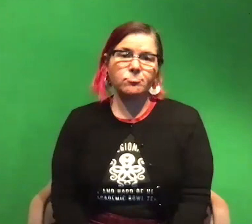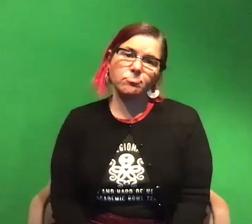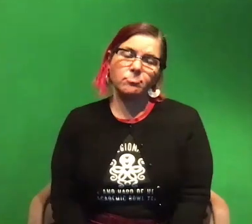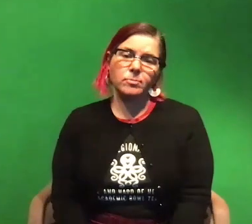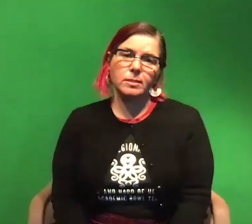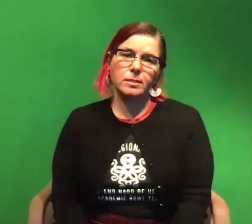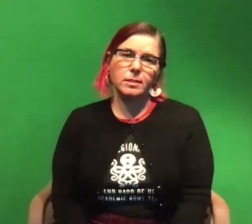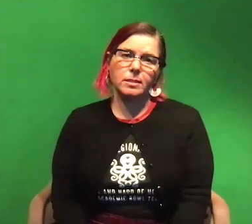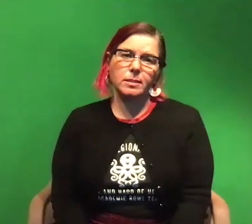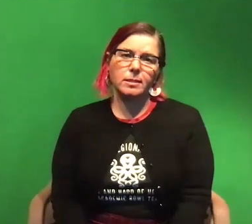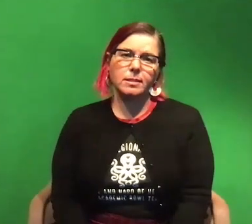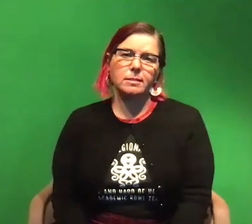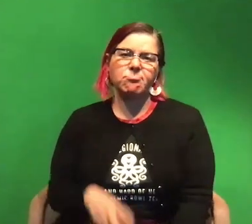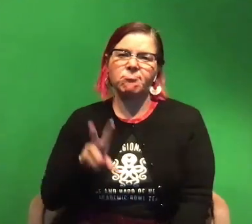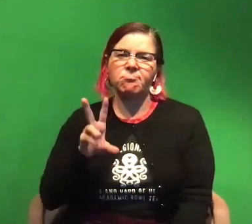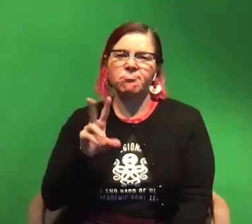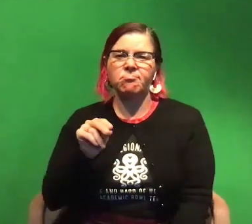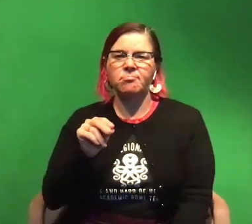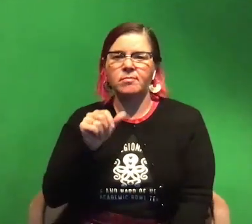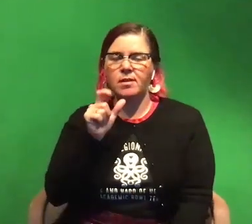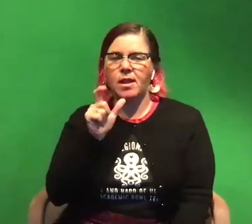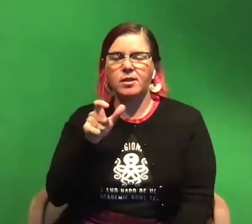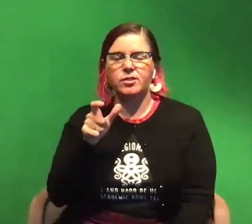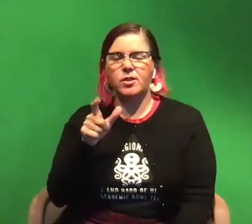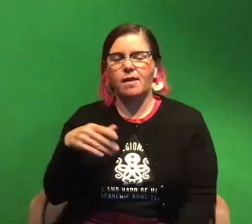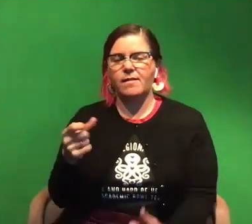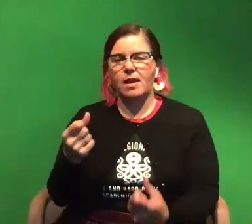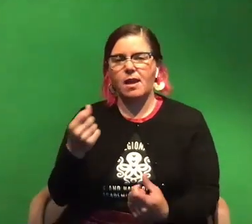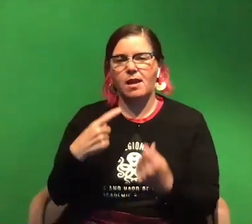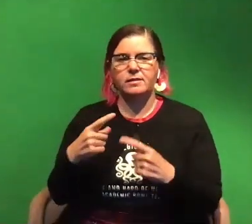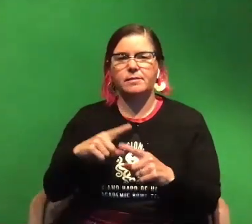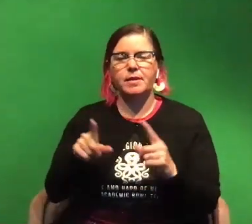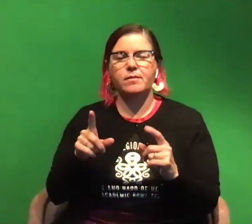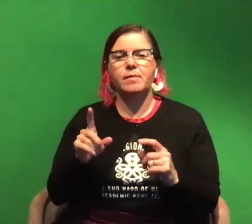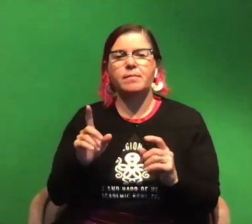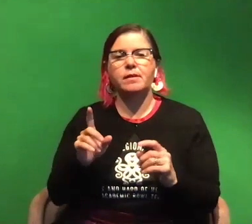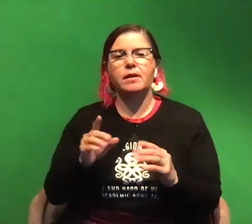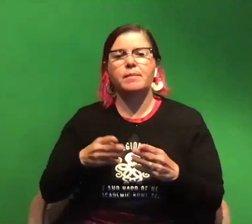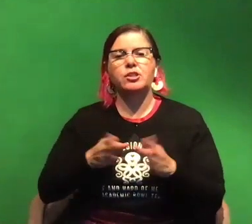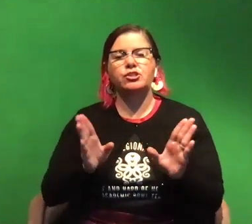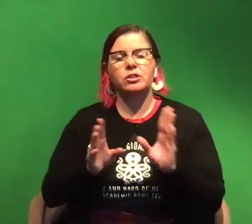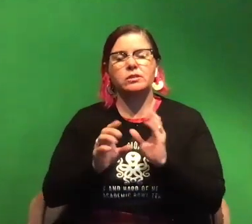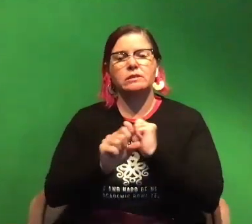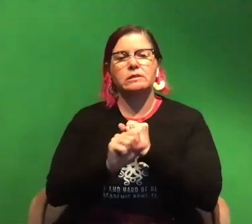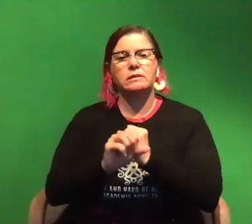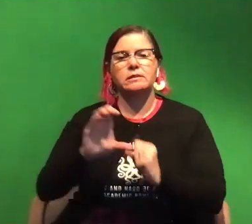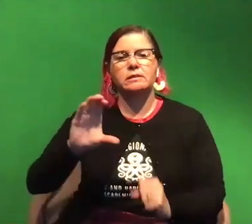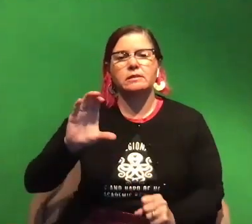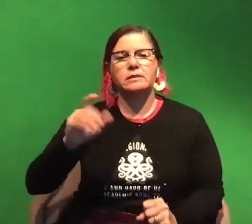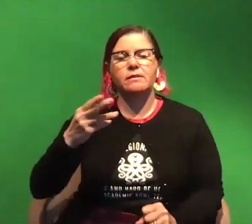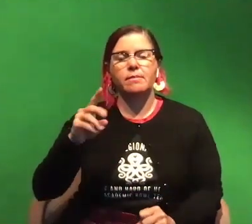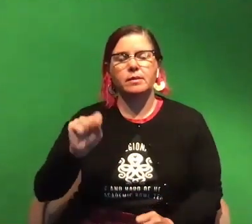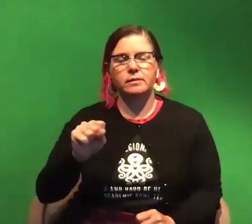I guess not necessarily that you didn't ask it. I just maybe just want to give just kind of a general plug for cephalopods. Is we talked a lot